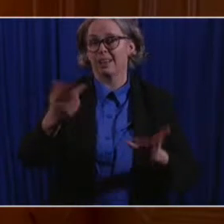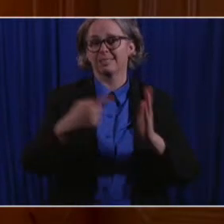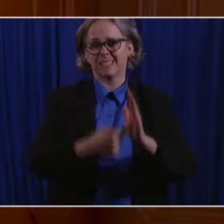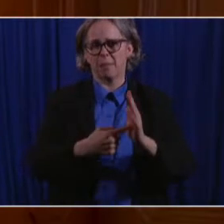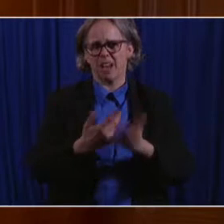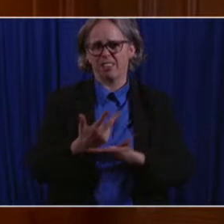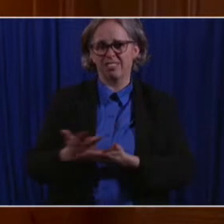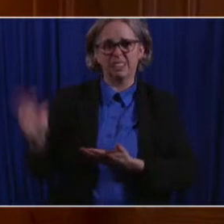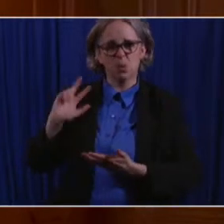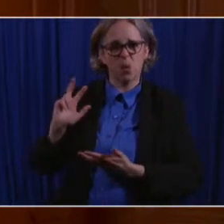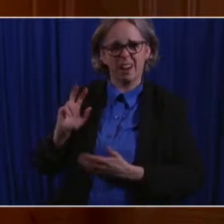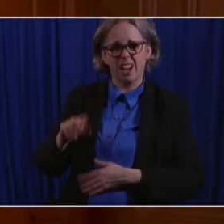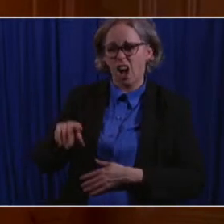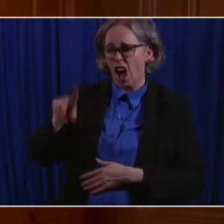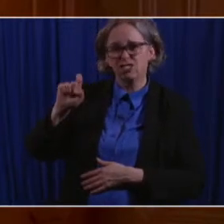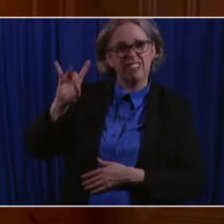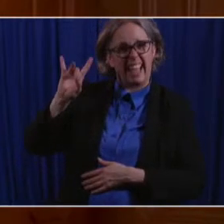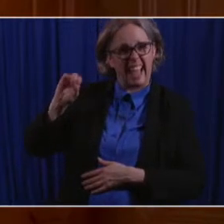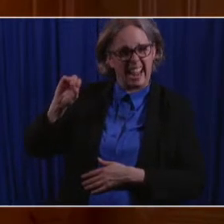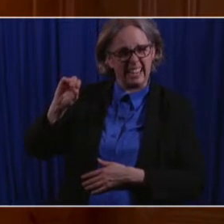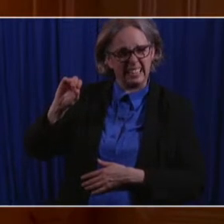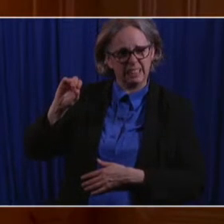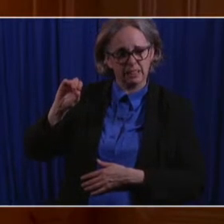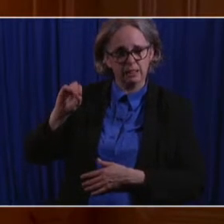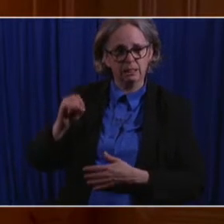180. Last week, we were at